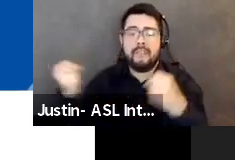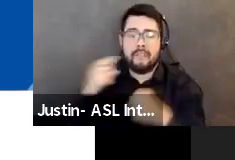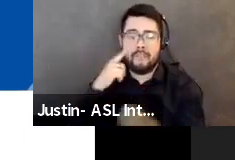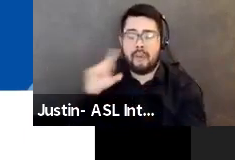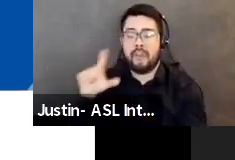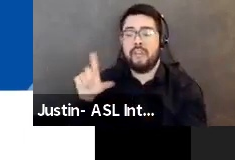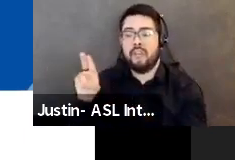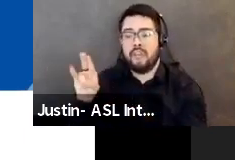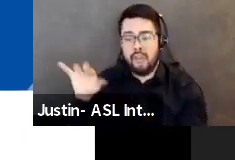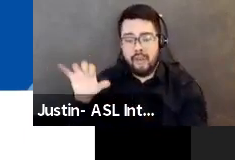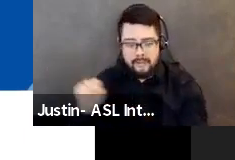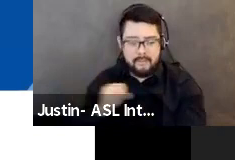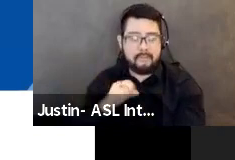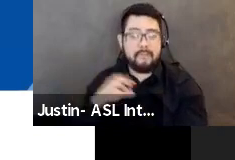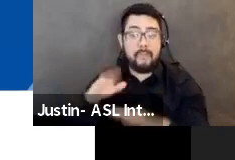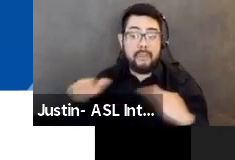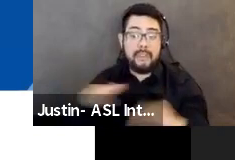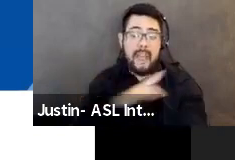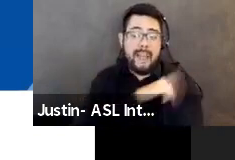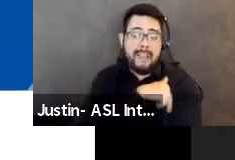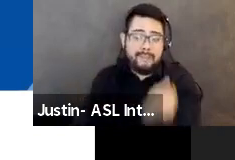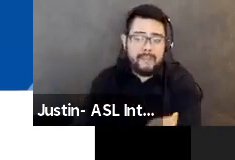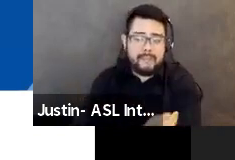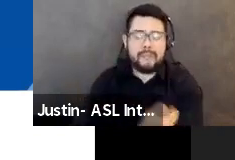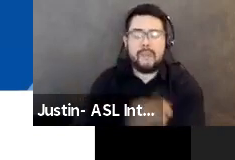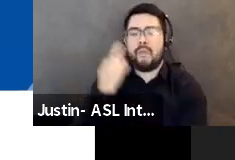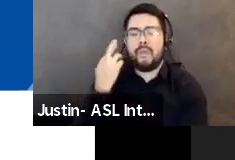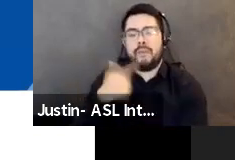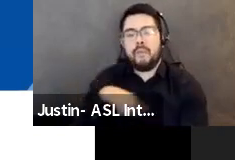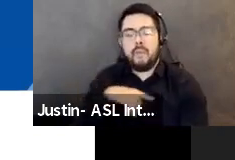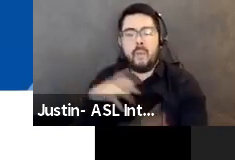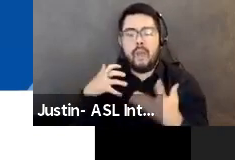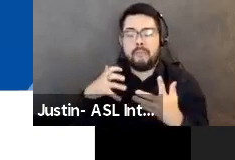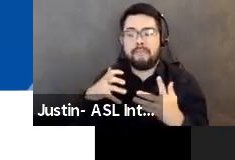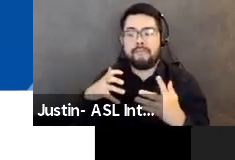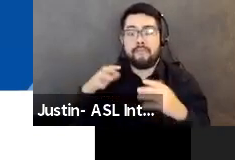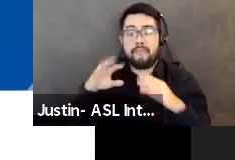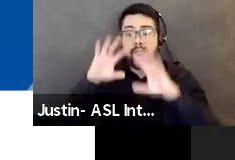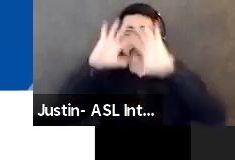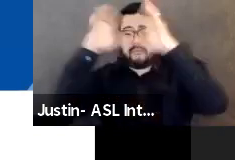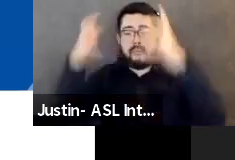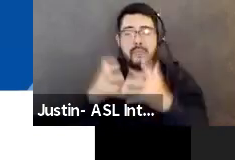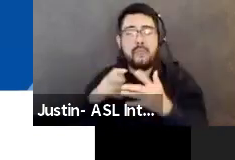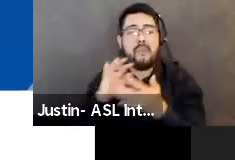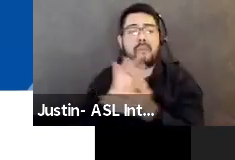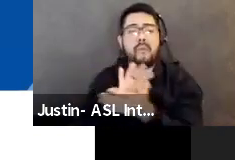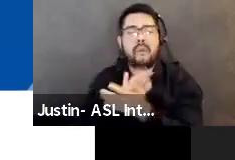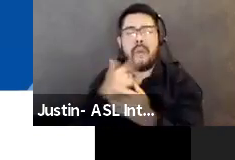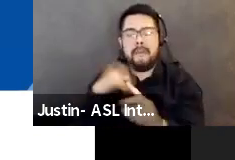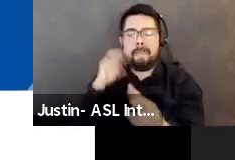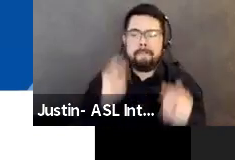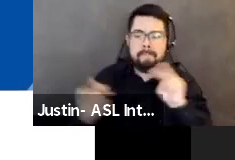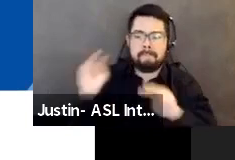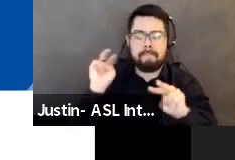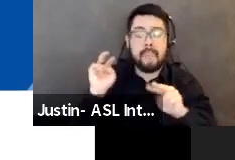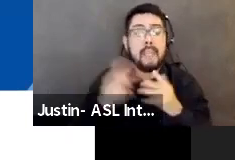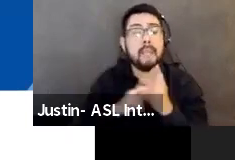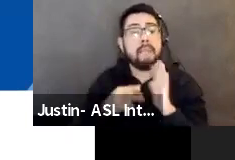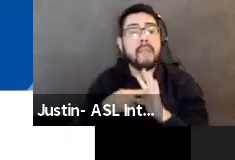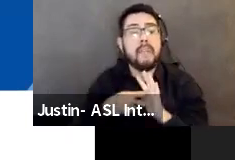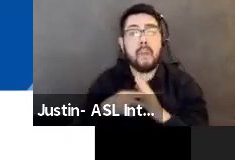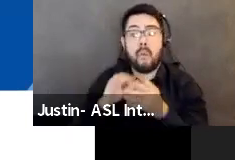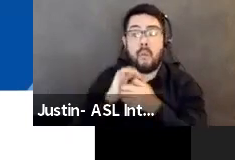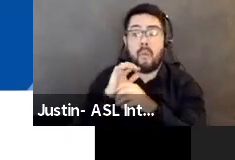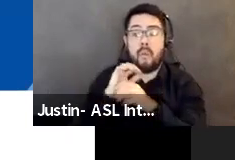hospital to really take a whole school safety approach so in working with with